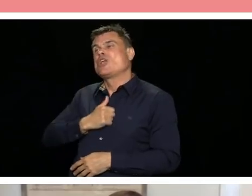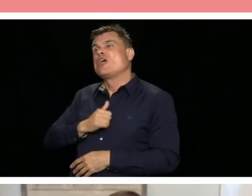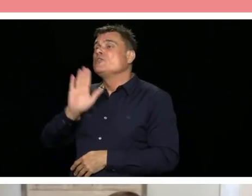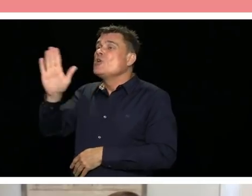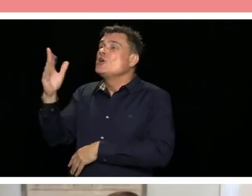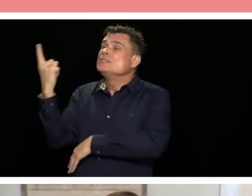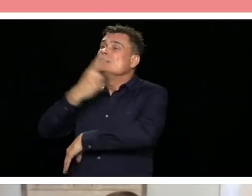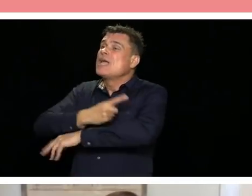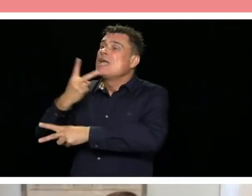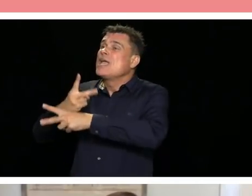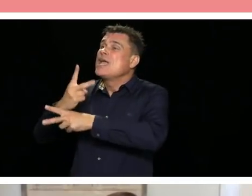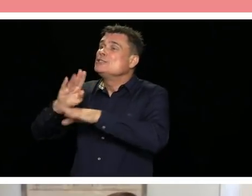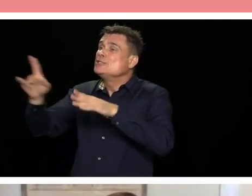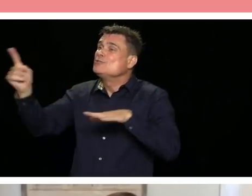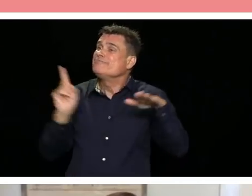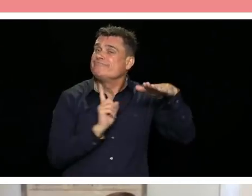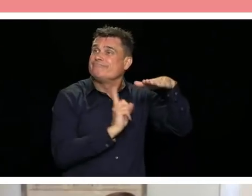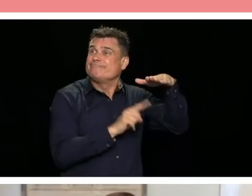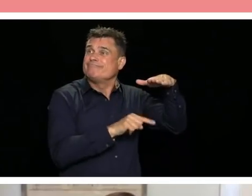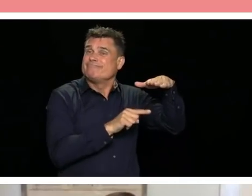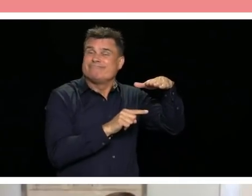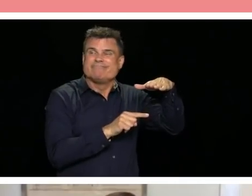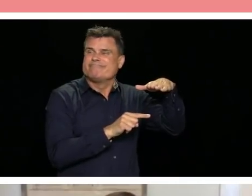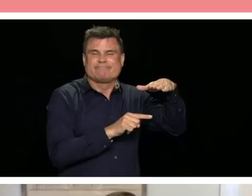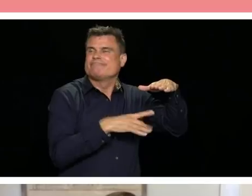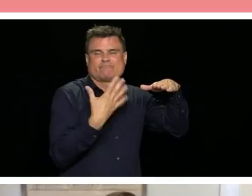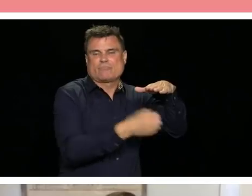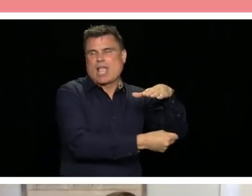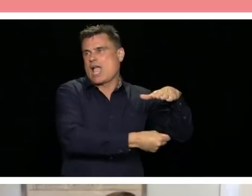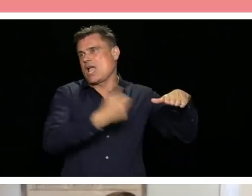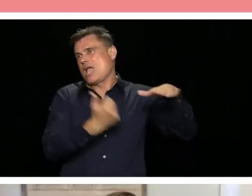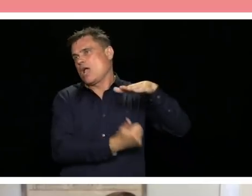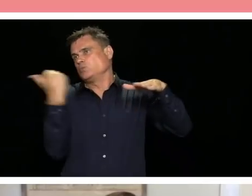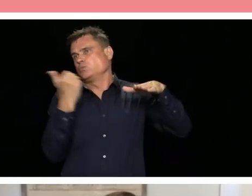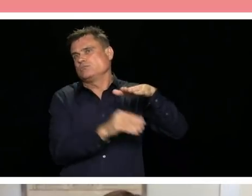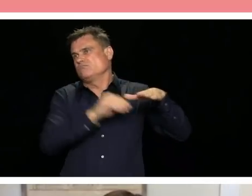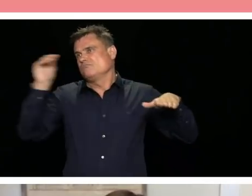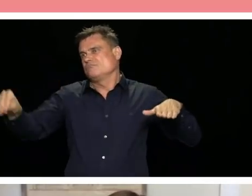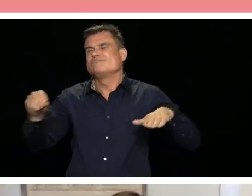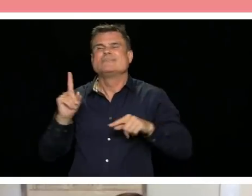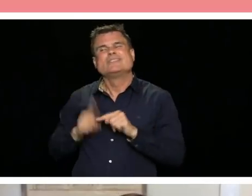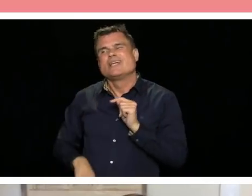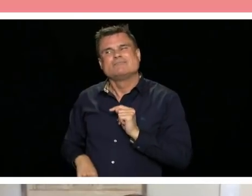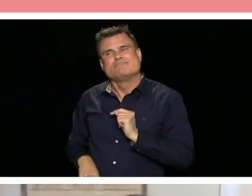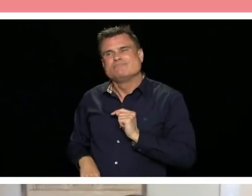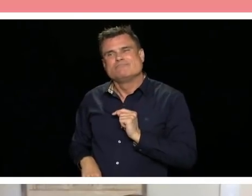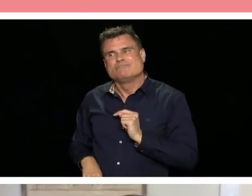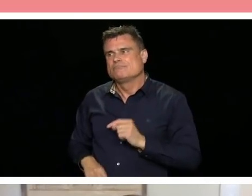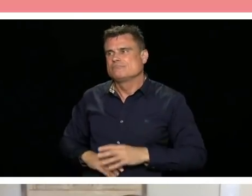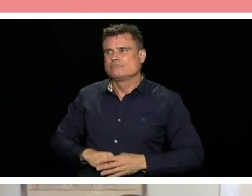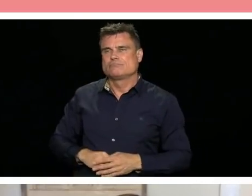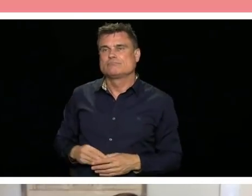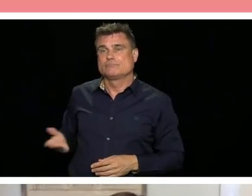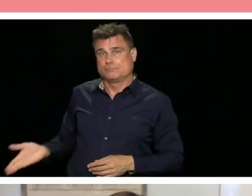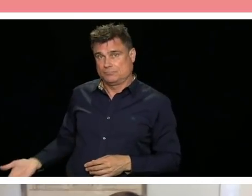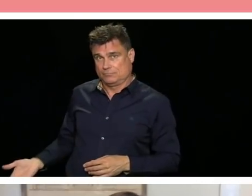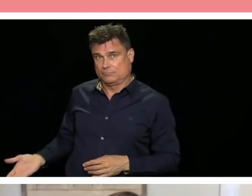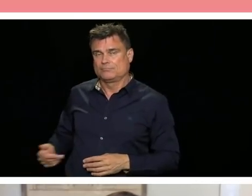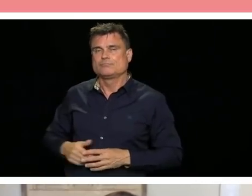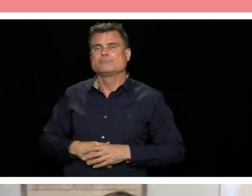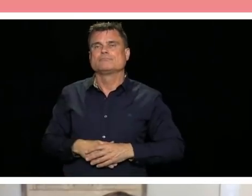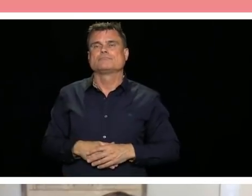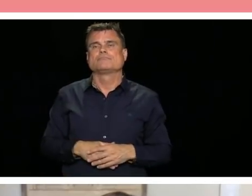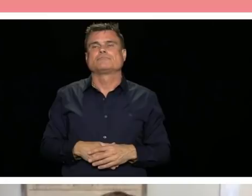is, should sensory tactile activities be avoided, such as play with water, play with sand, and